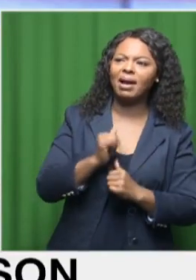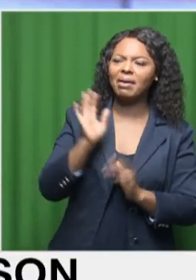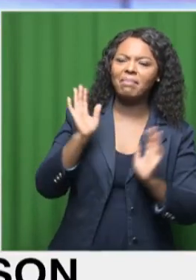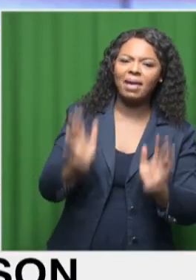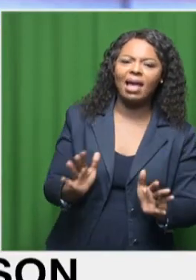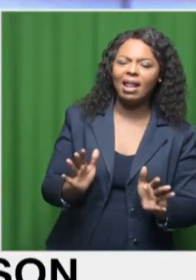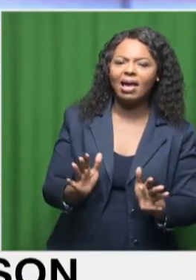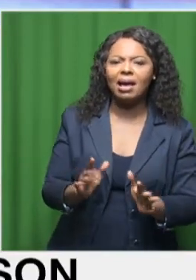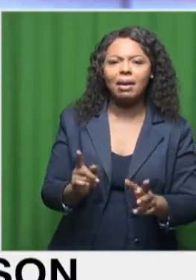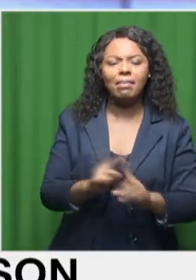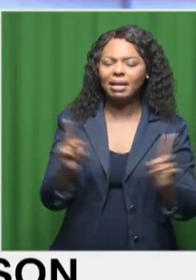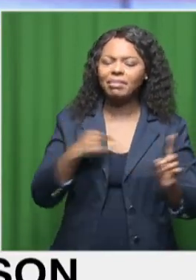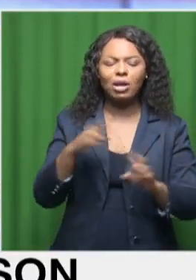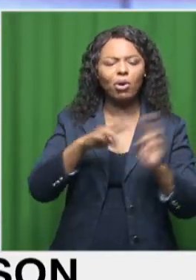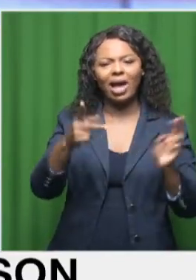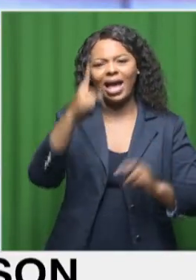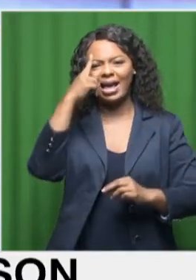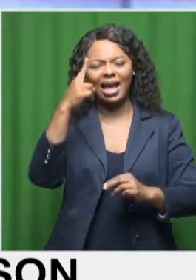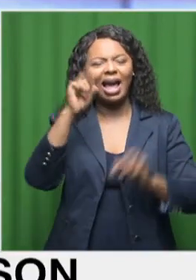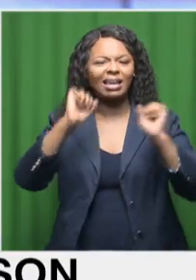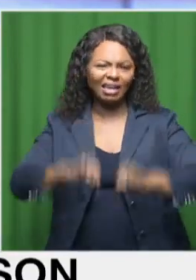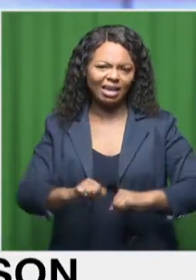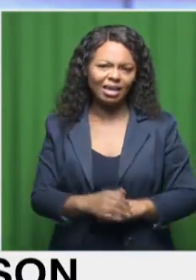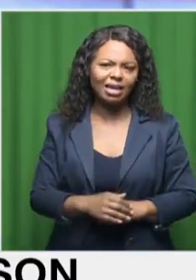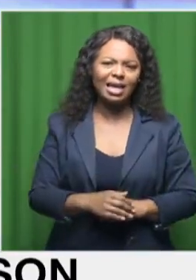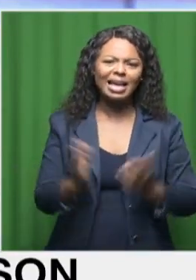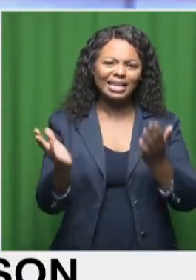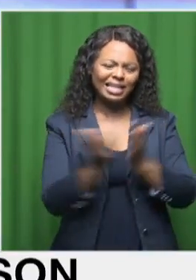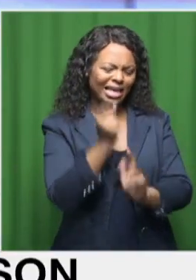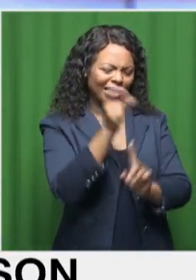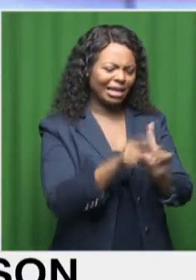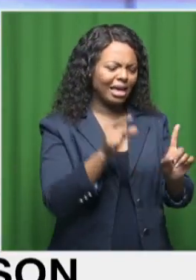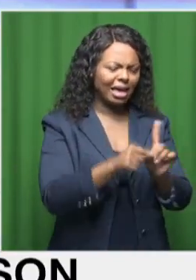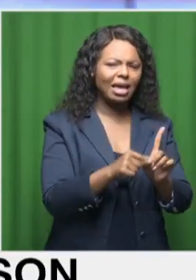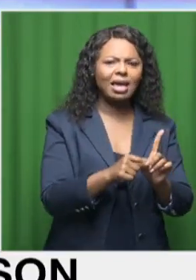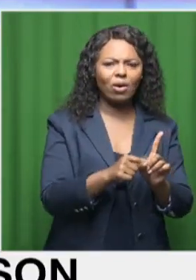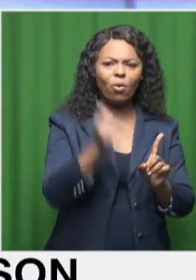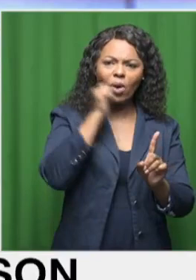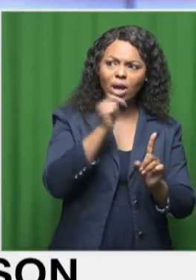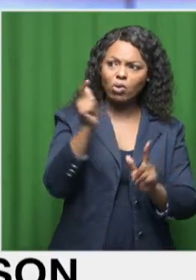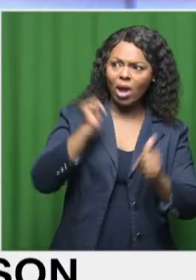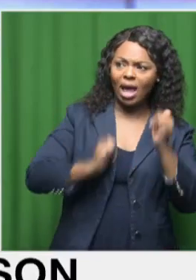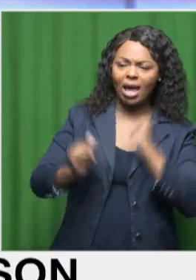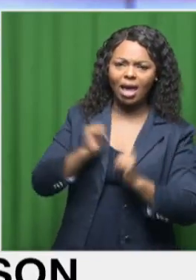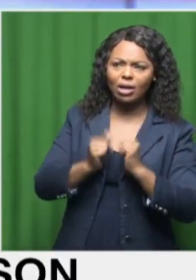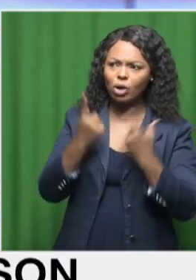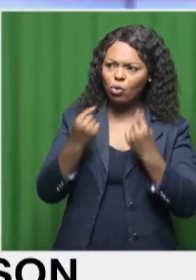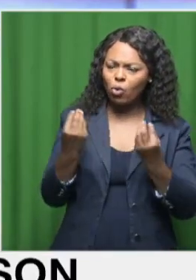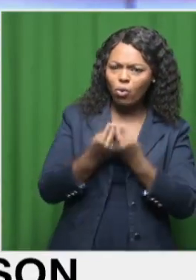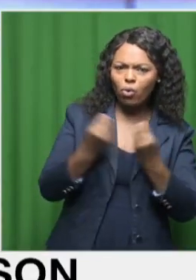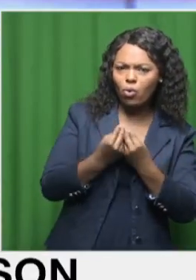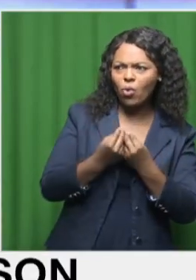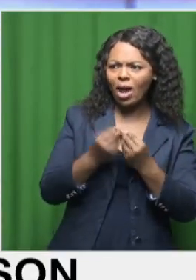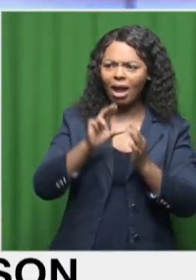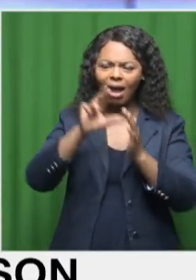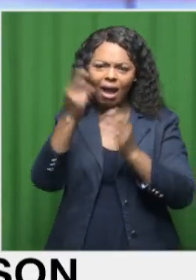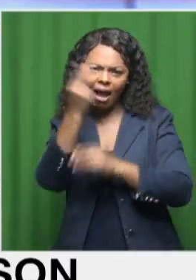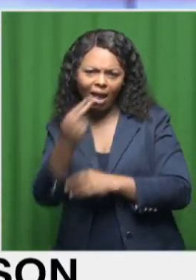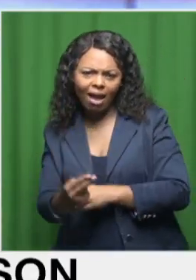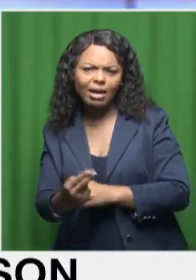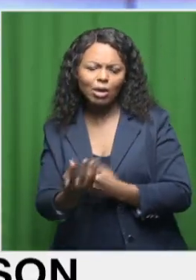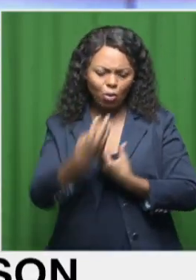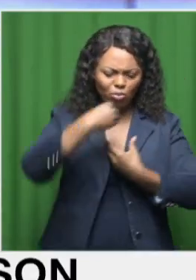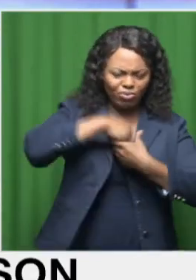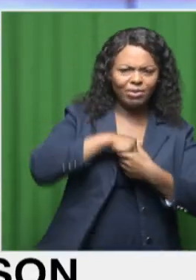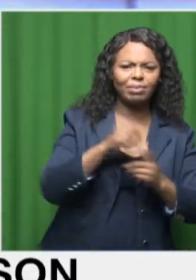with that. You know what I mean? Take Prakeep, bring him into the now, and produce work